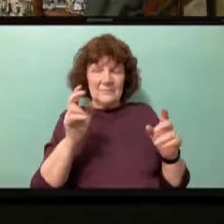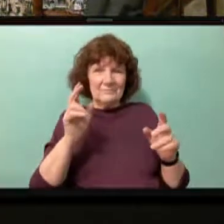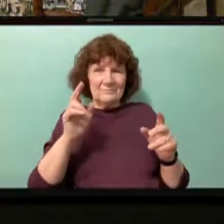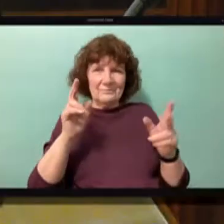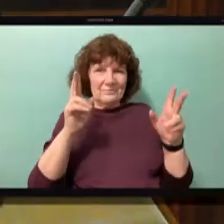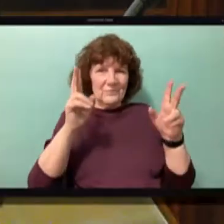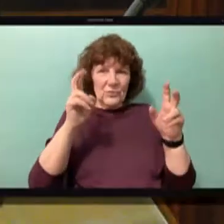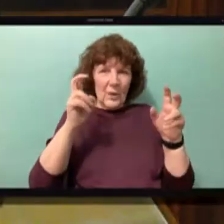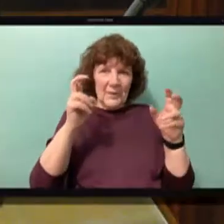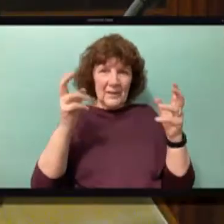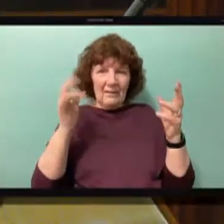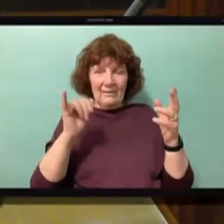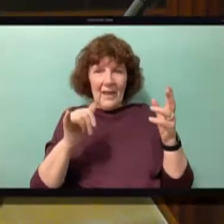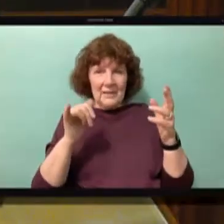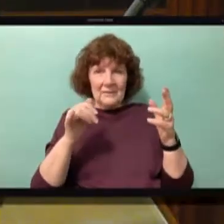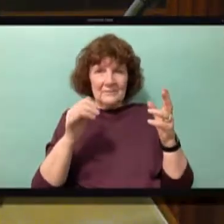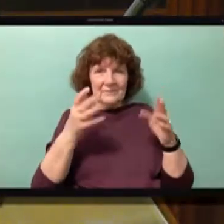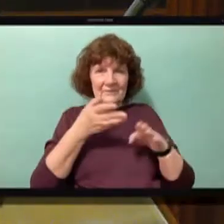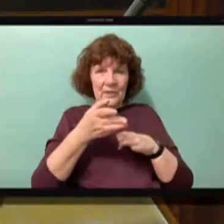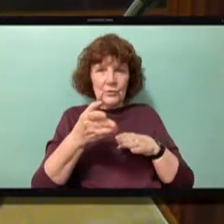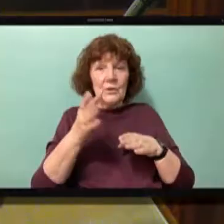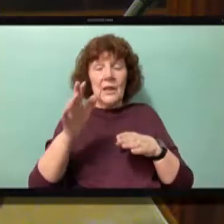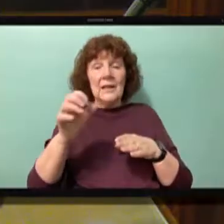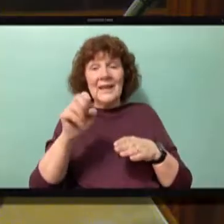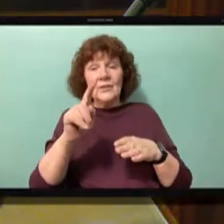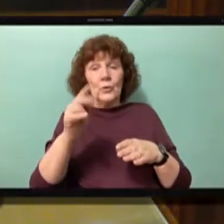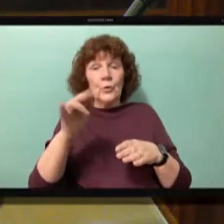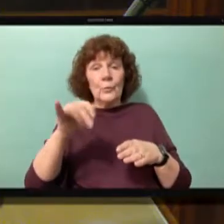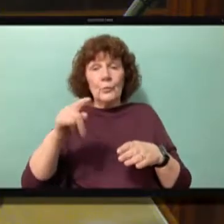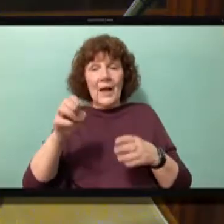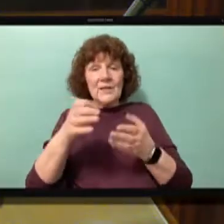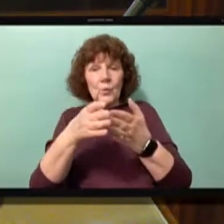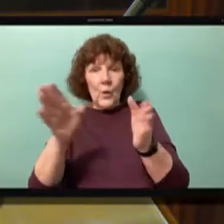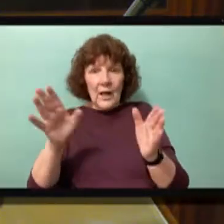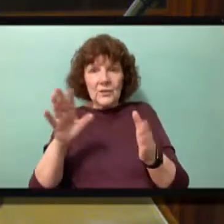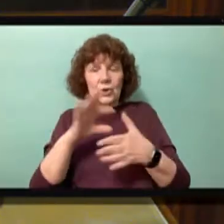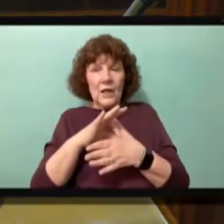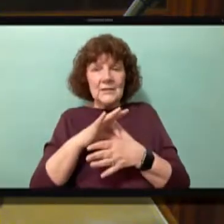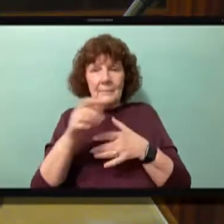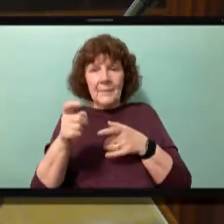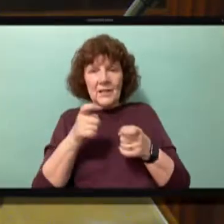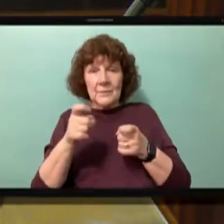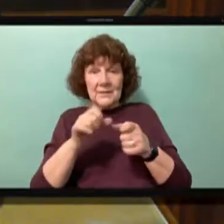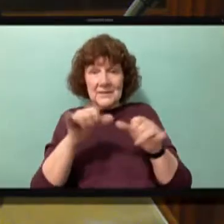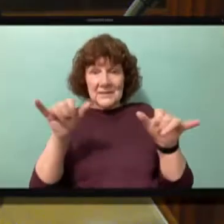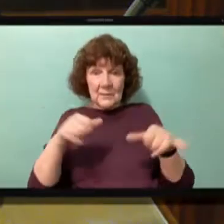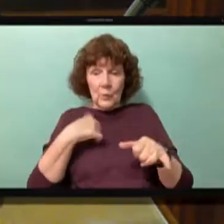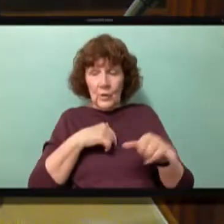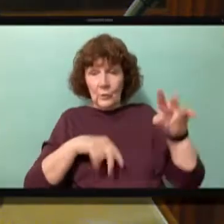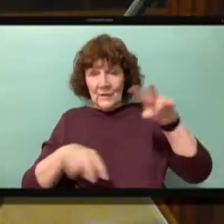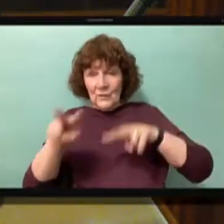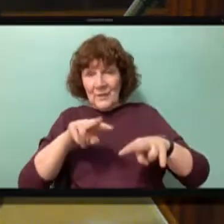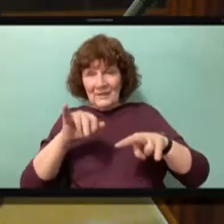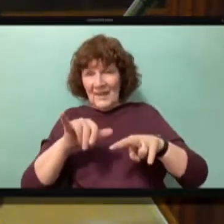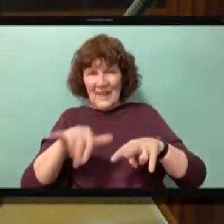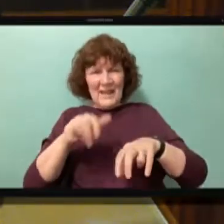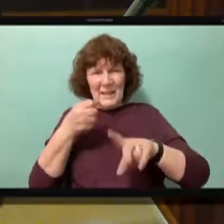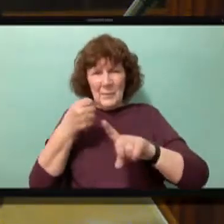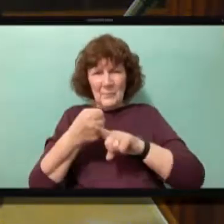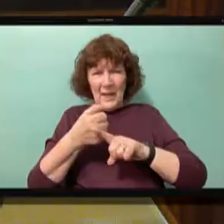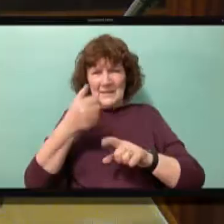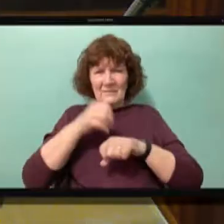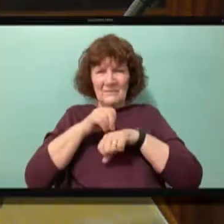mentioned, for the enterprise-wide content management system, that we're currently reviewing, that affects every city department.